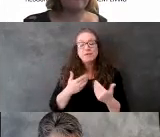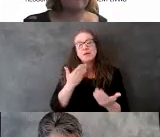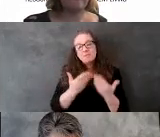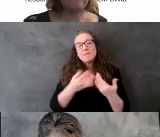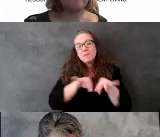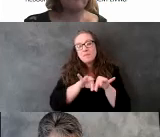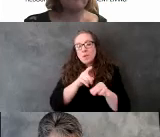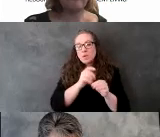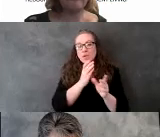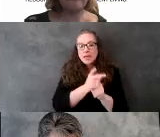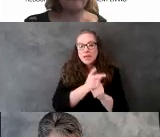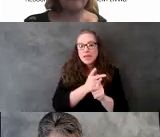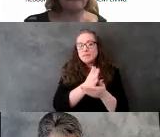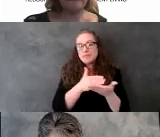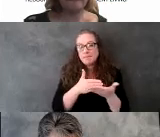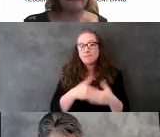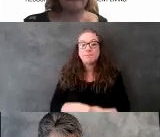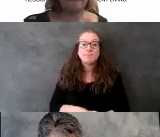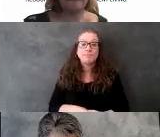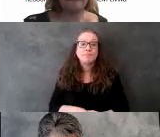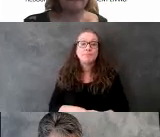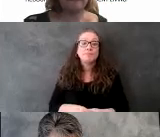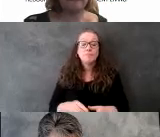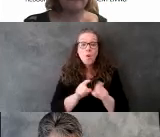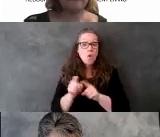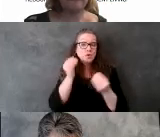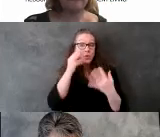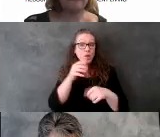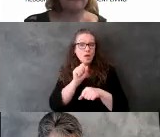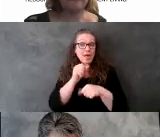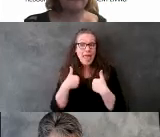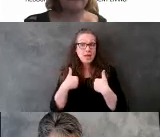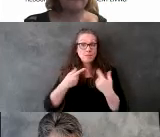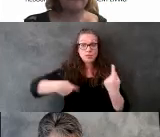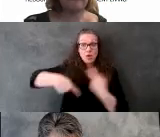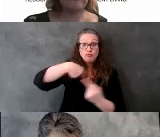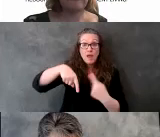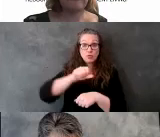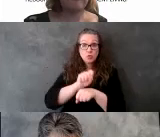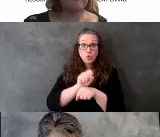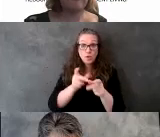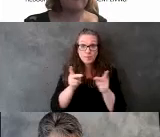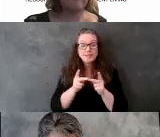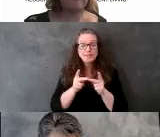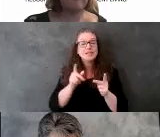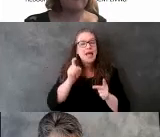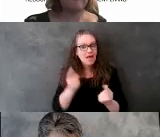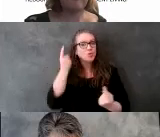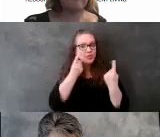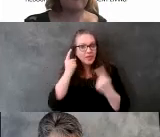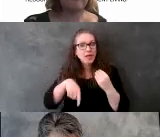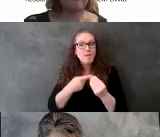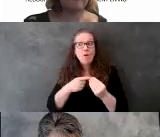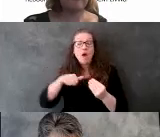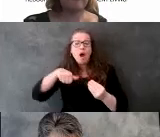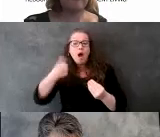case. And with regard to animals in the workplace, we do have to consider other clients and our own employees